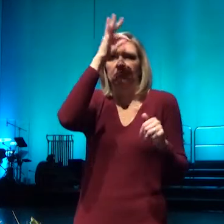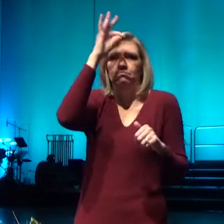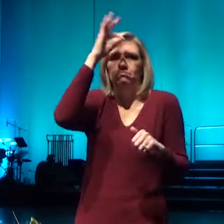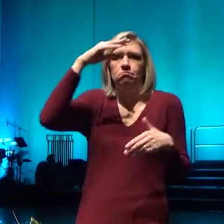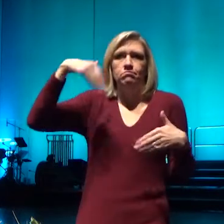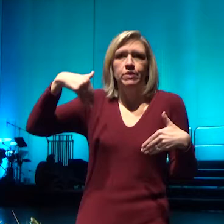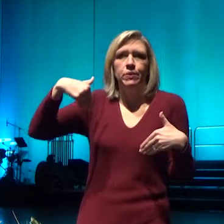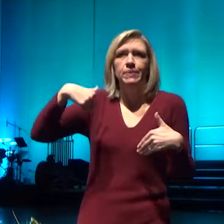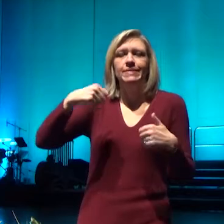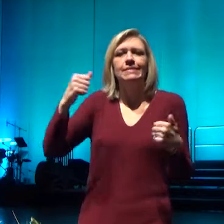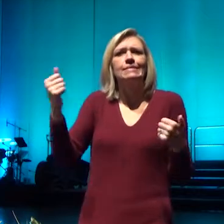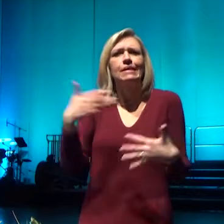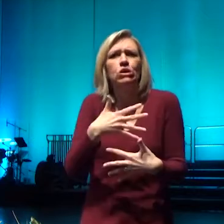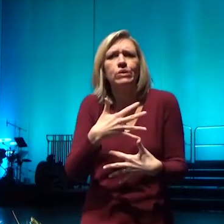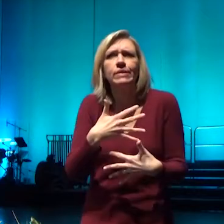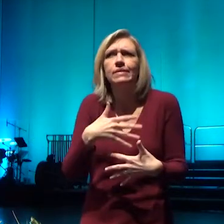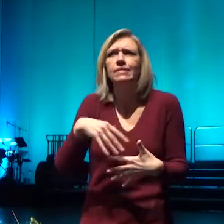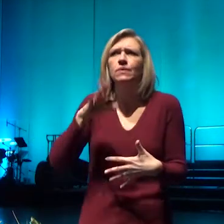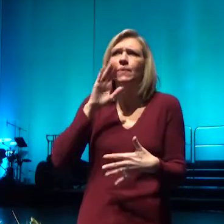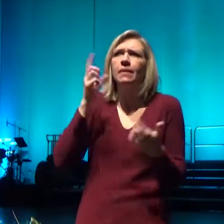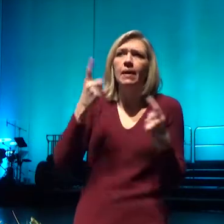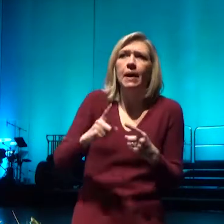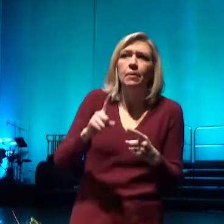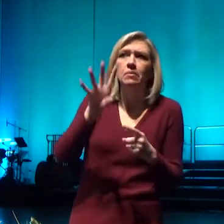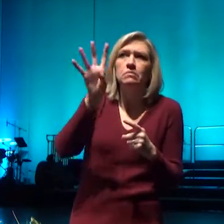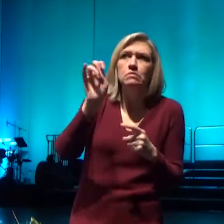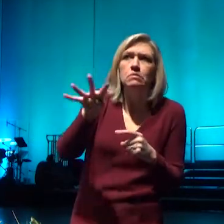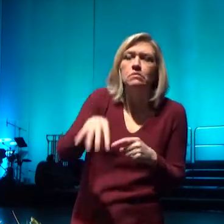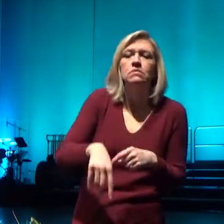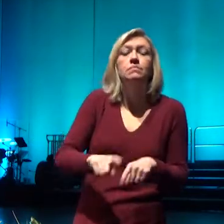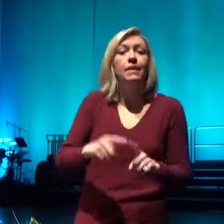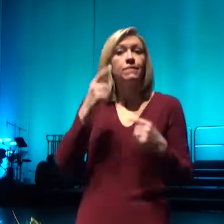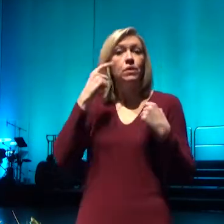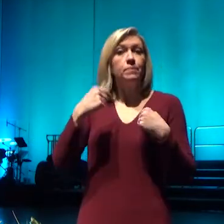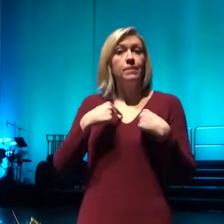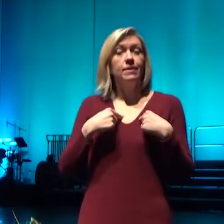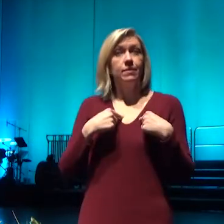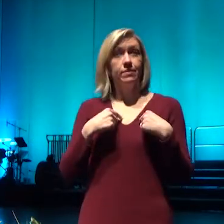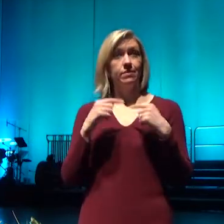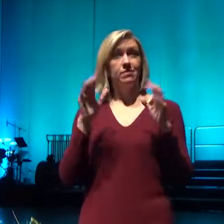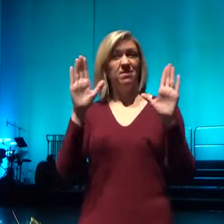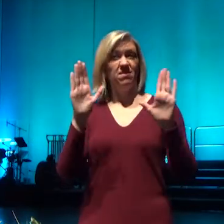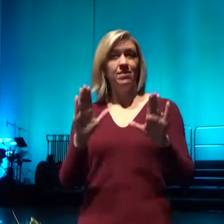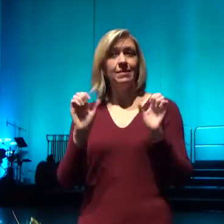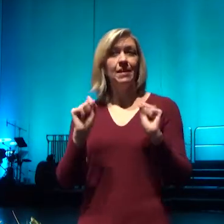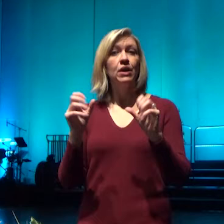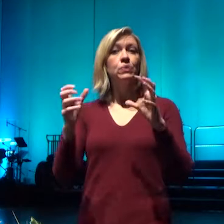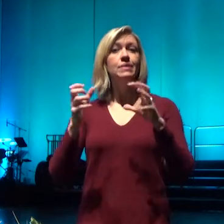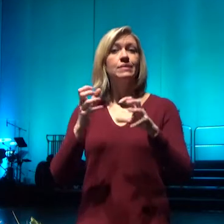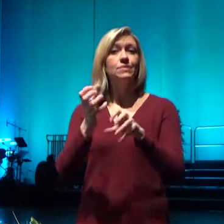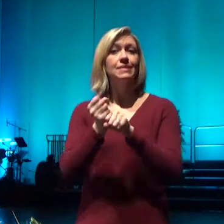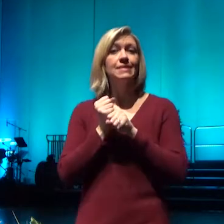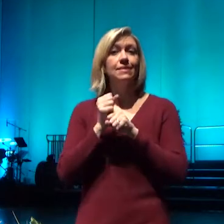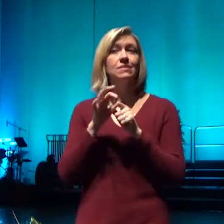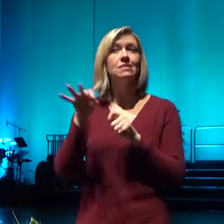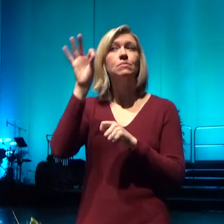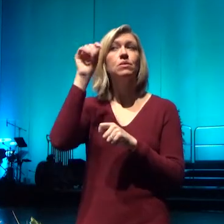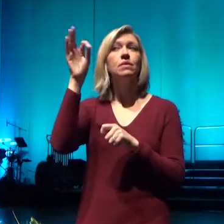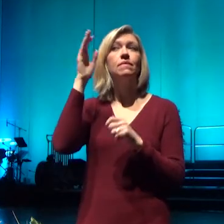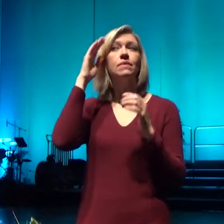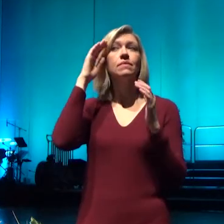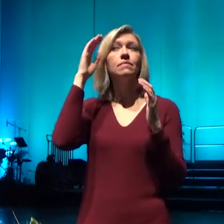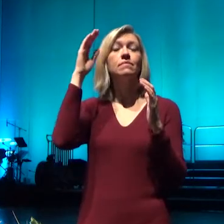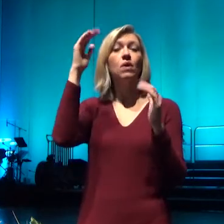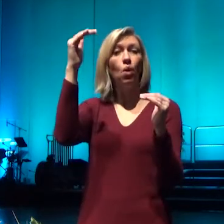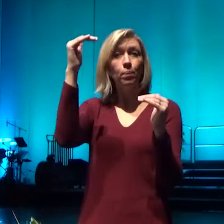It's creepy. What's going to happen? But for me, it's wonderful when we can receive the spirit of the future as a sense of